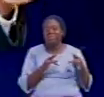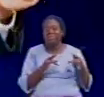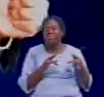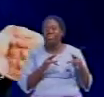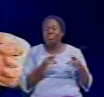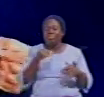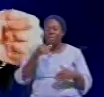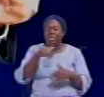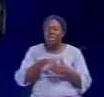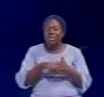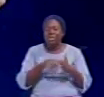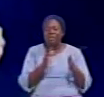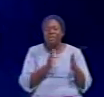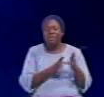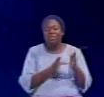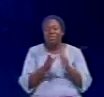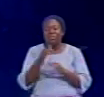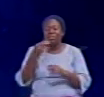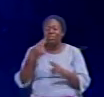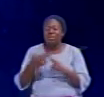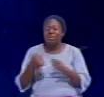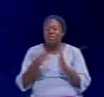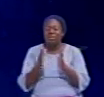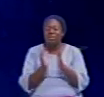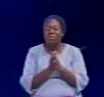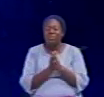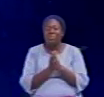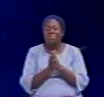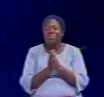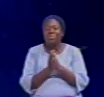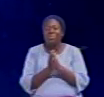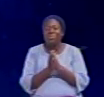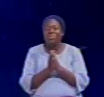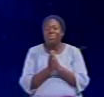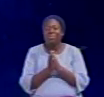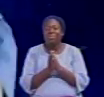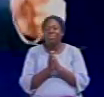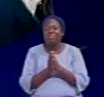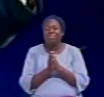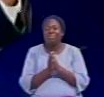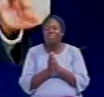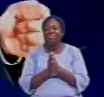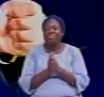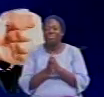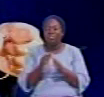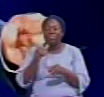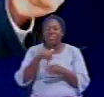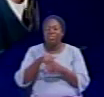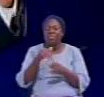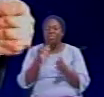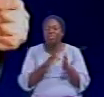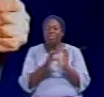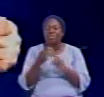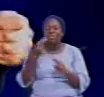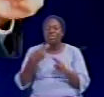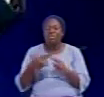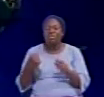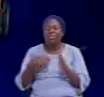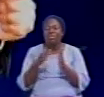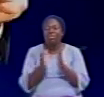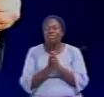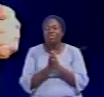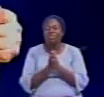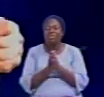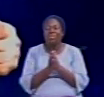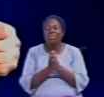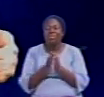In Jesus' name we've prayed. In Jesus' name we